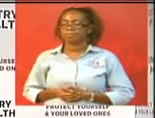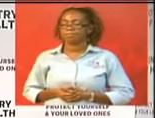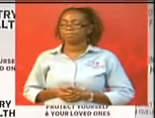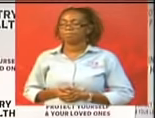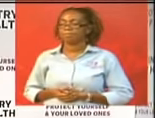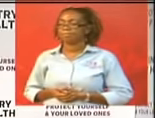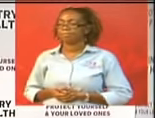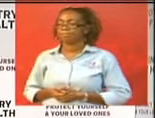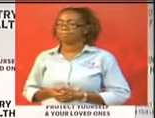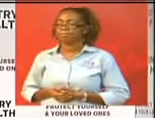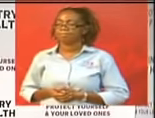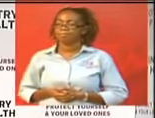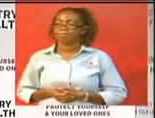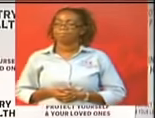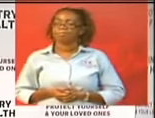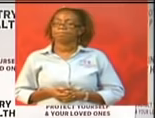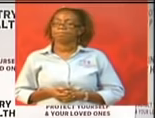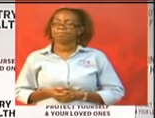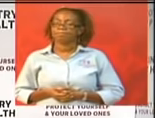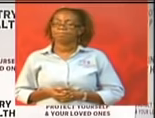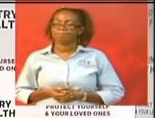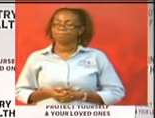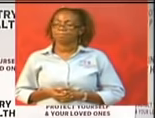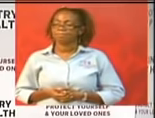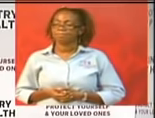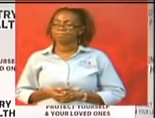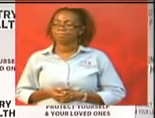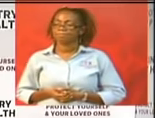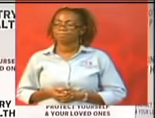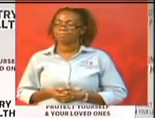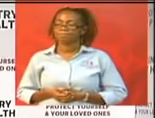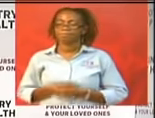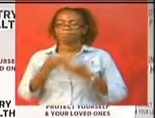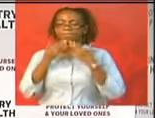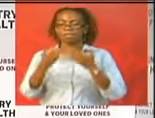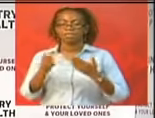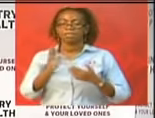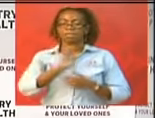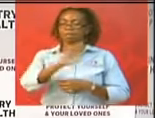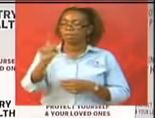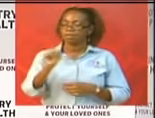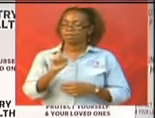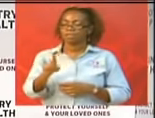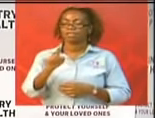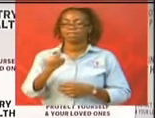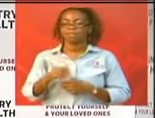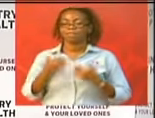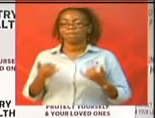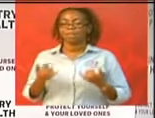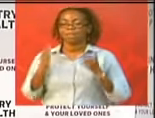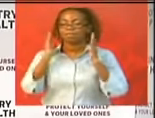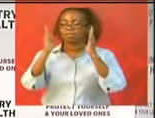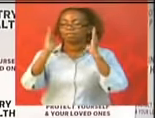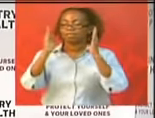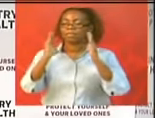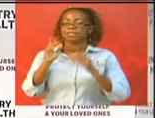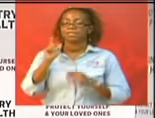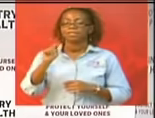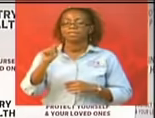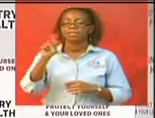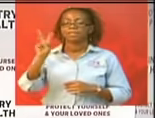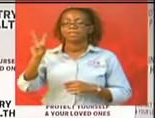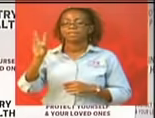Thank you for your question and the response from the CMO. We now move to TV6.